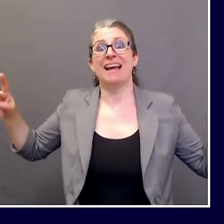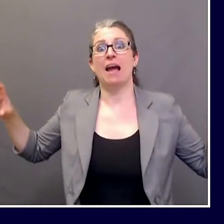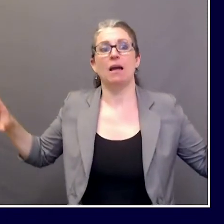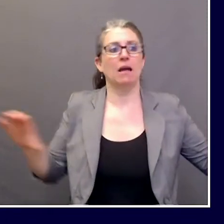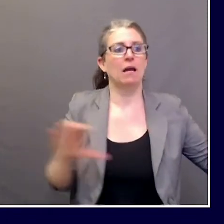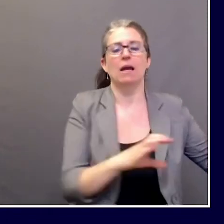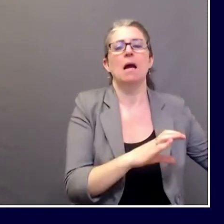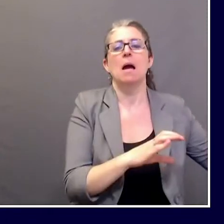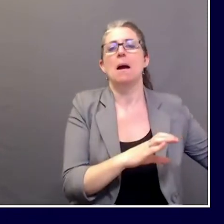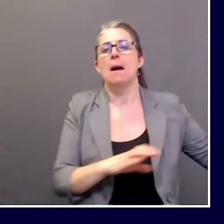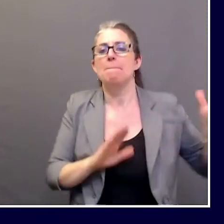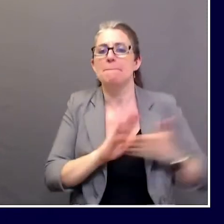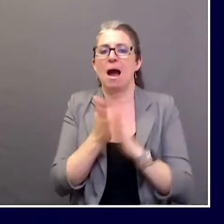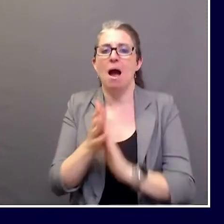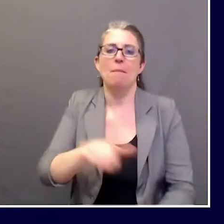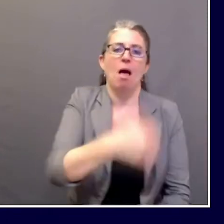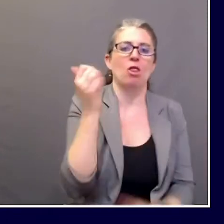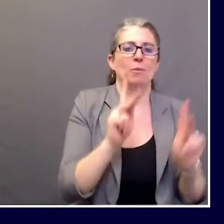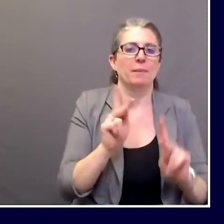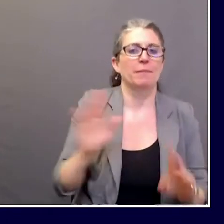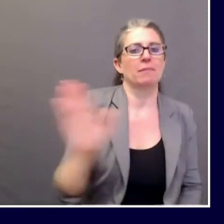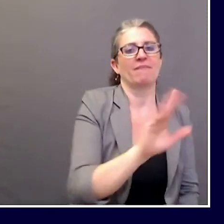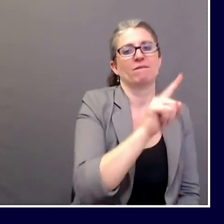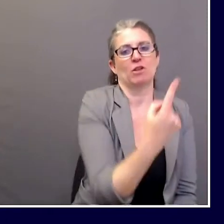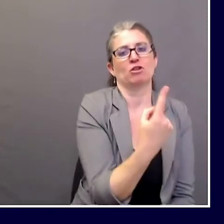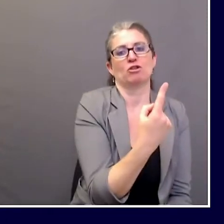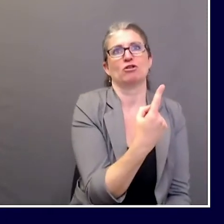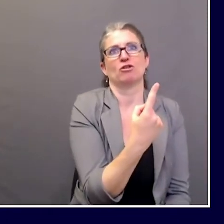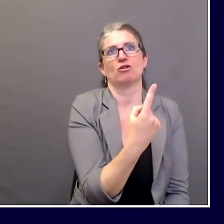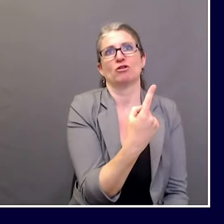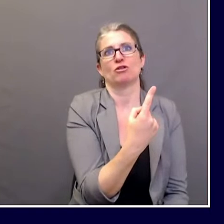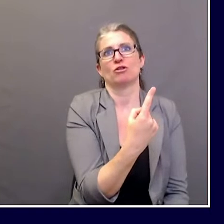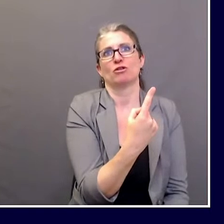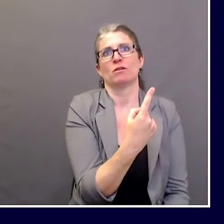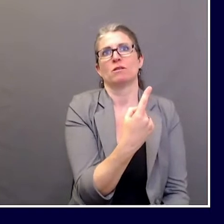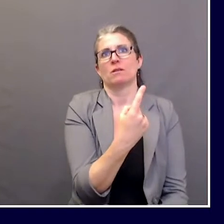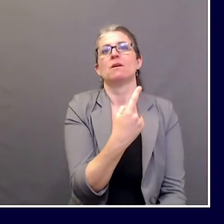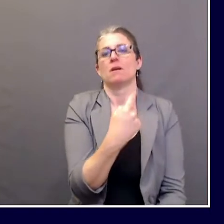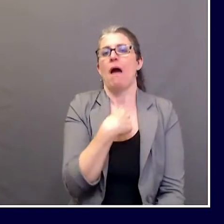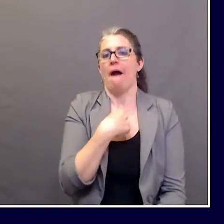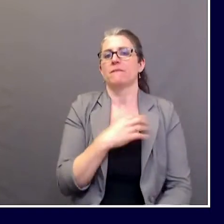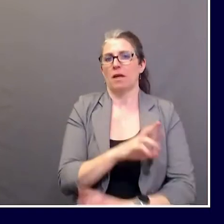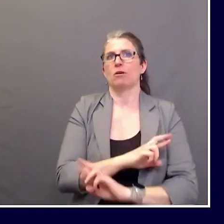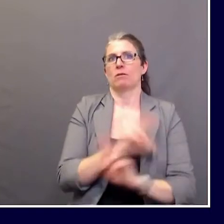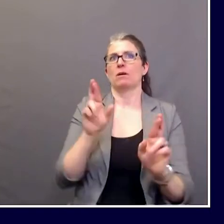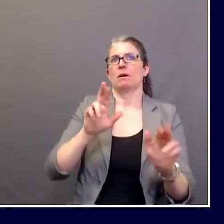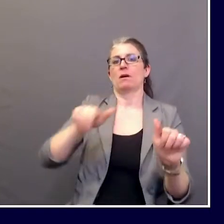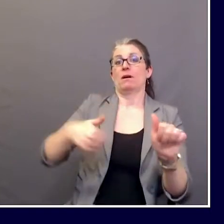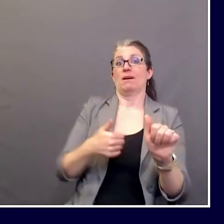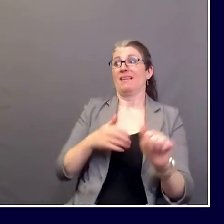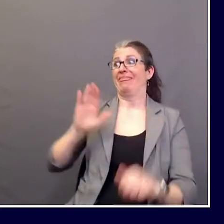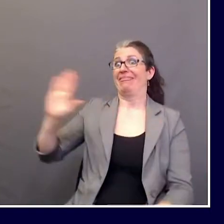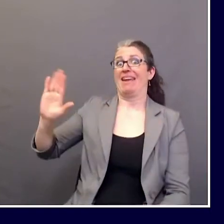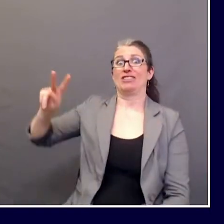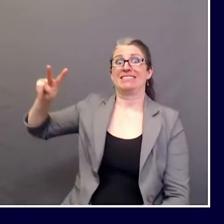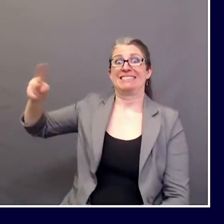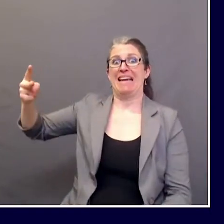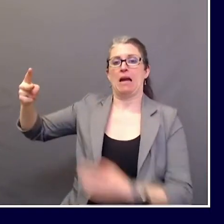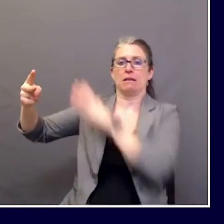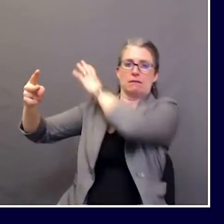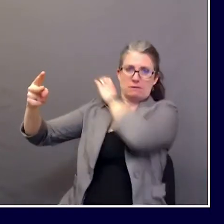no clinics have been advised to cancel or reschedule any previously made appointments. Is that